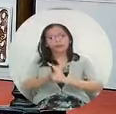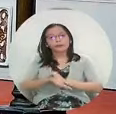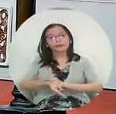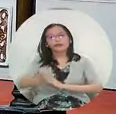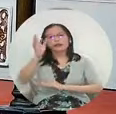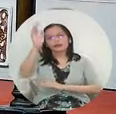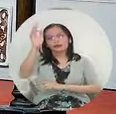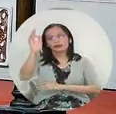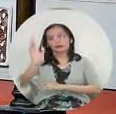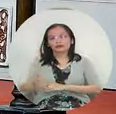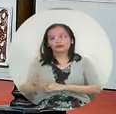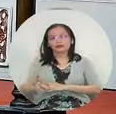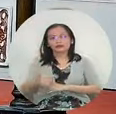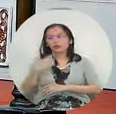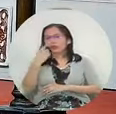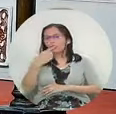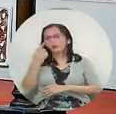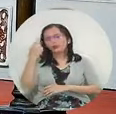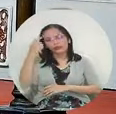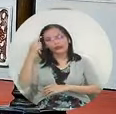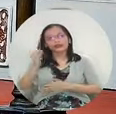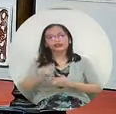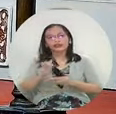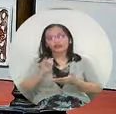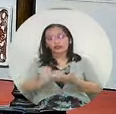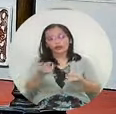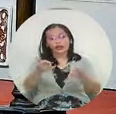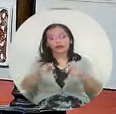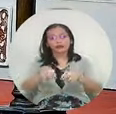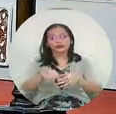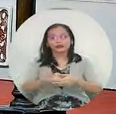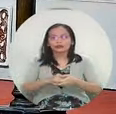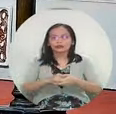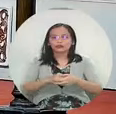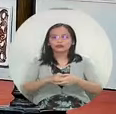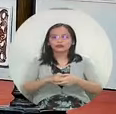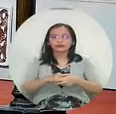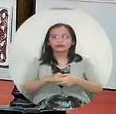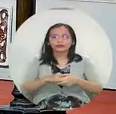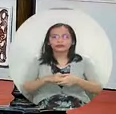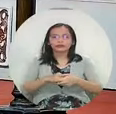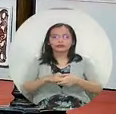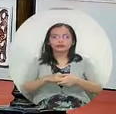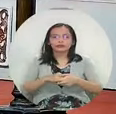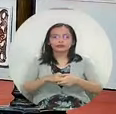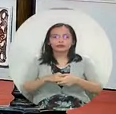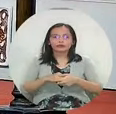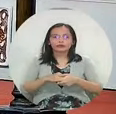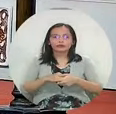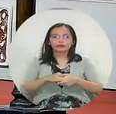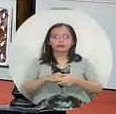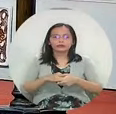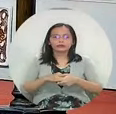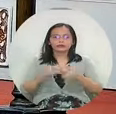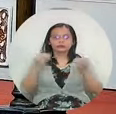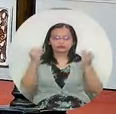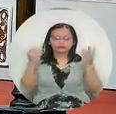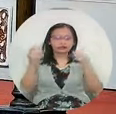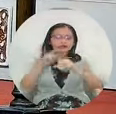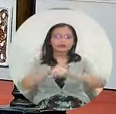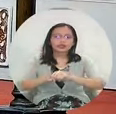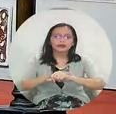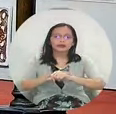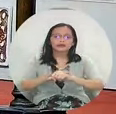Who would imagine that will happen? That's the reason why many times when we are called into the ministry, we have so